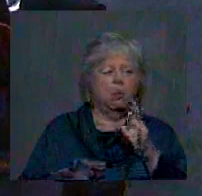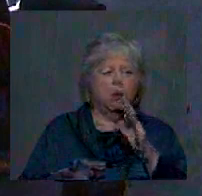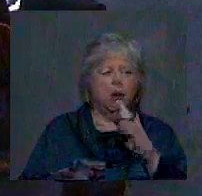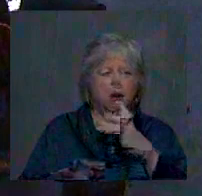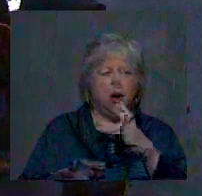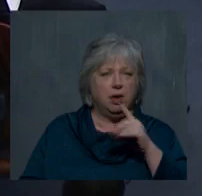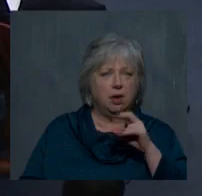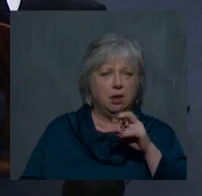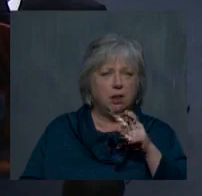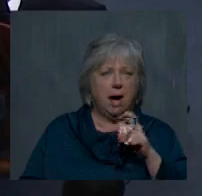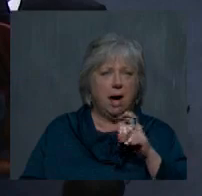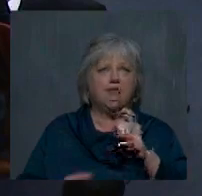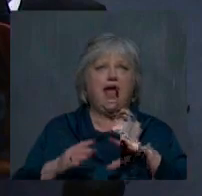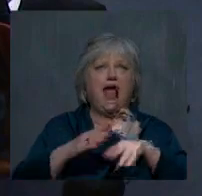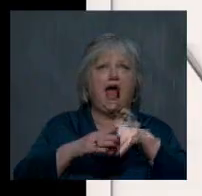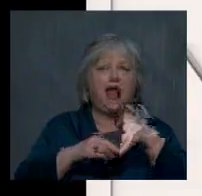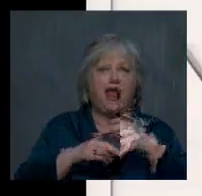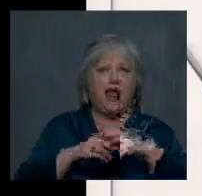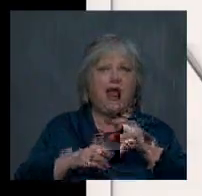Going out over.